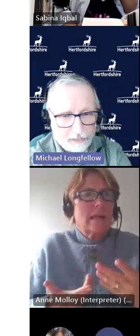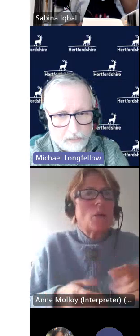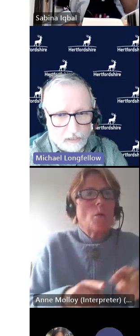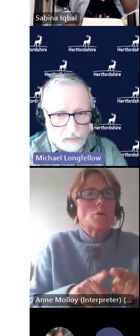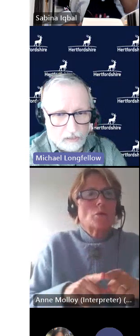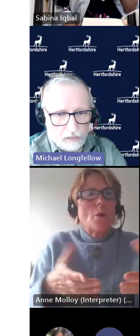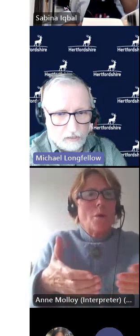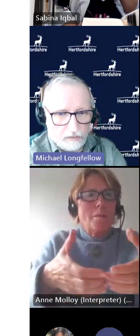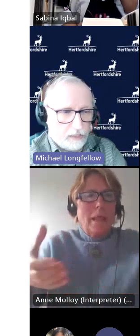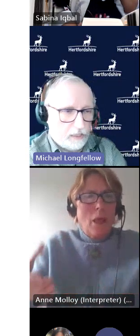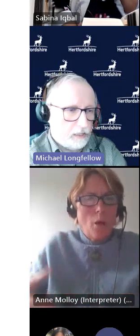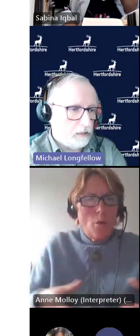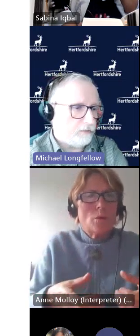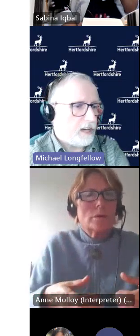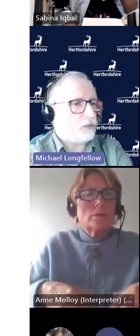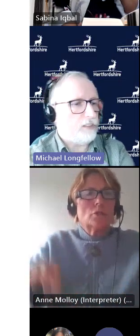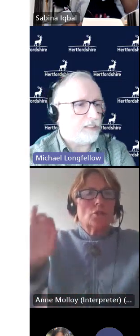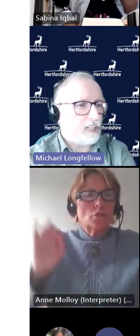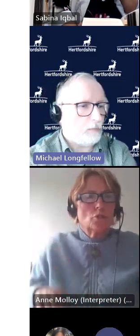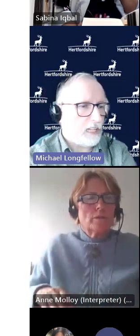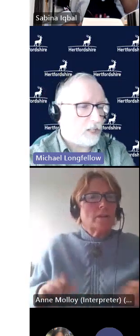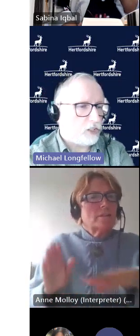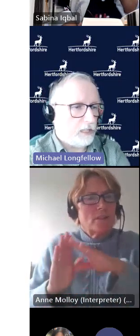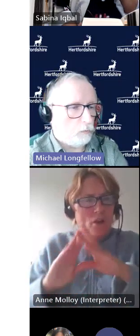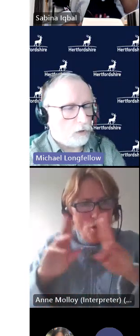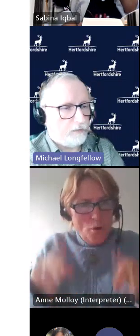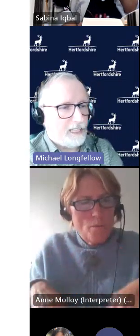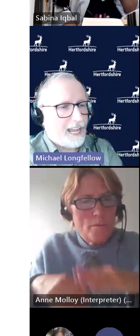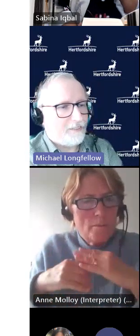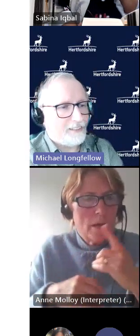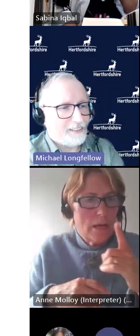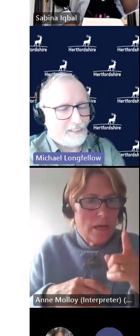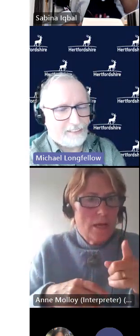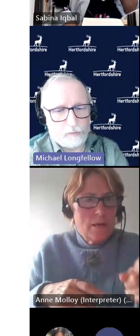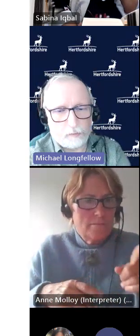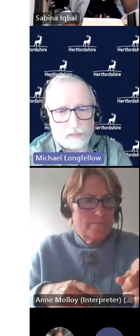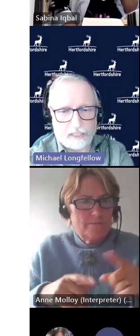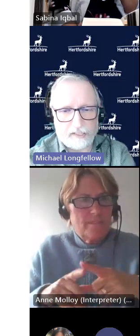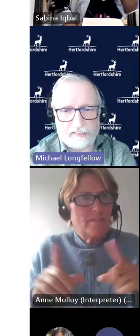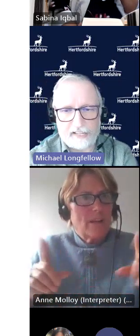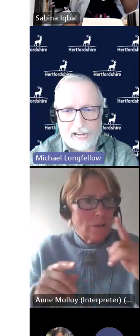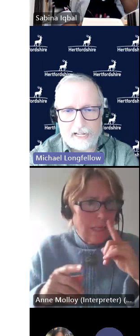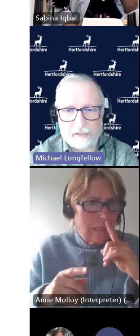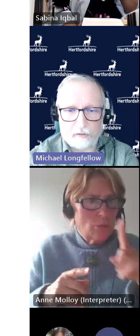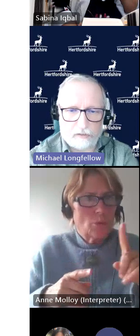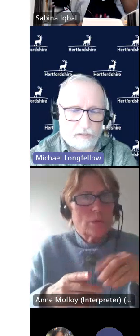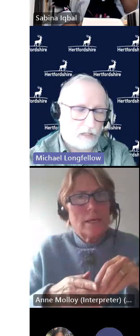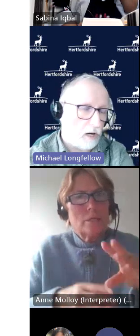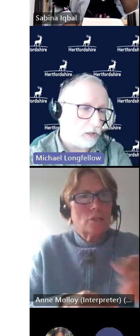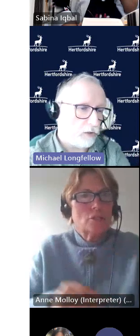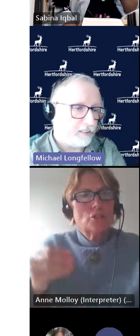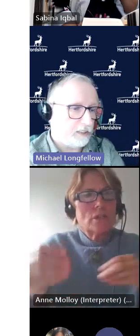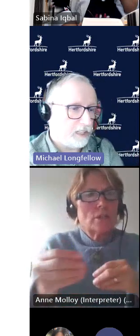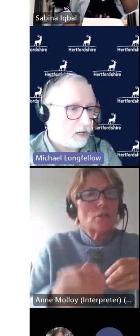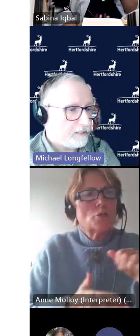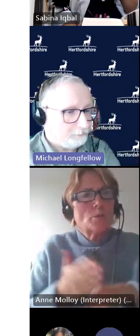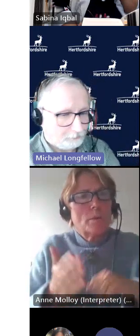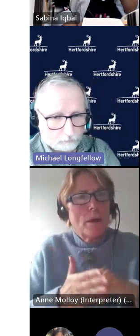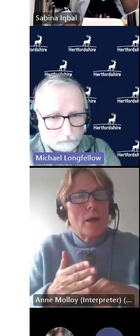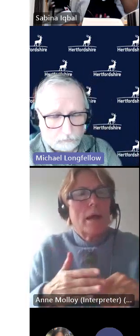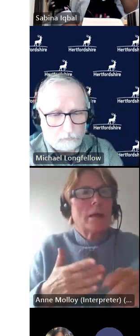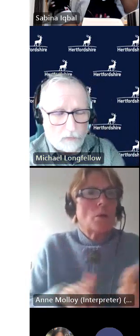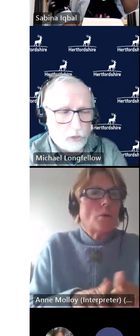home. The vouchers can be cashed in at one of 11 supermarkets and Argos and